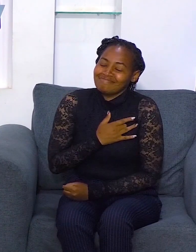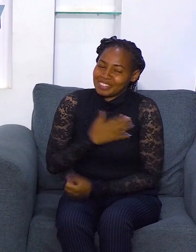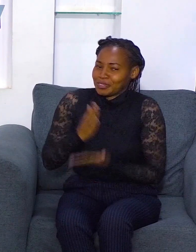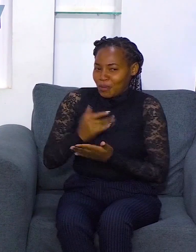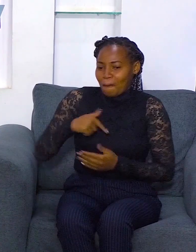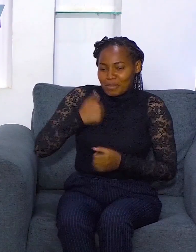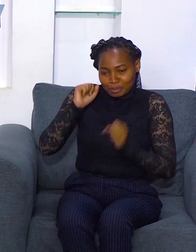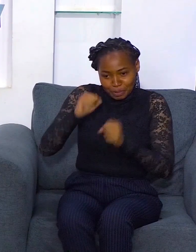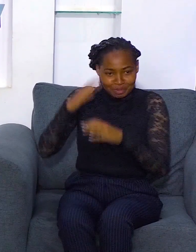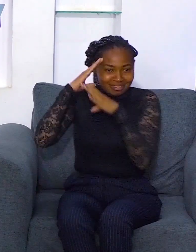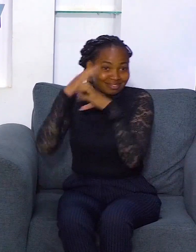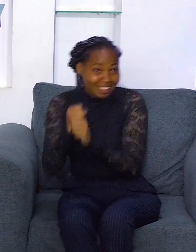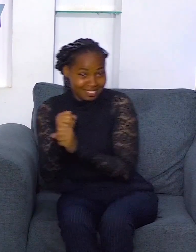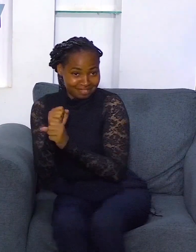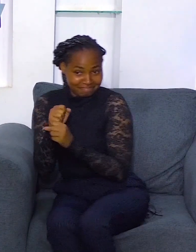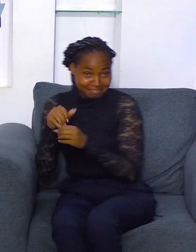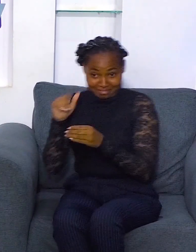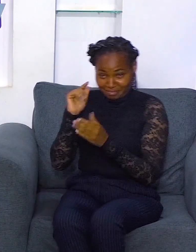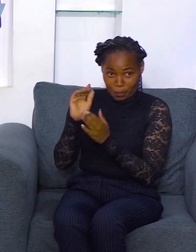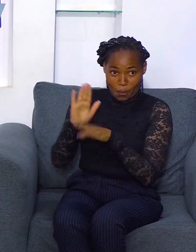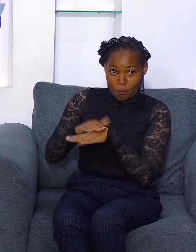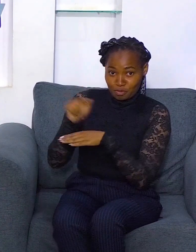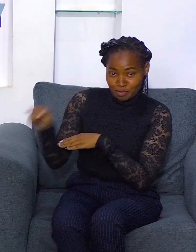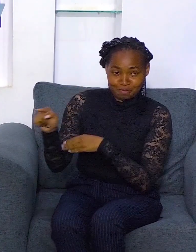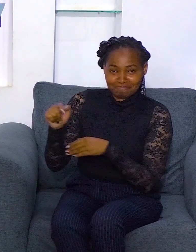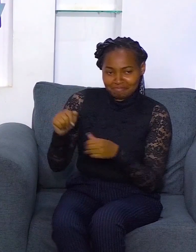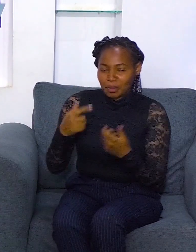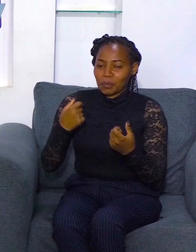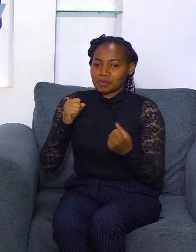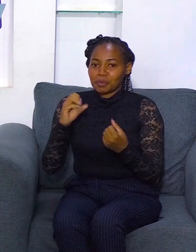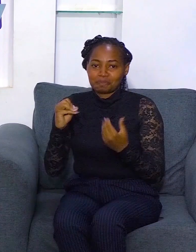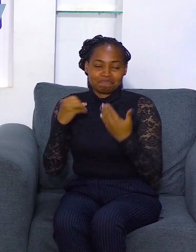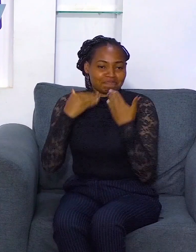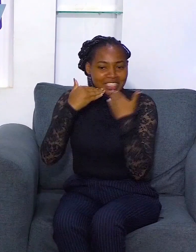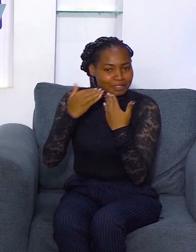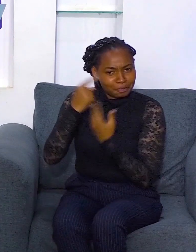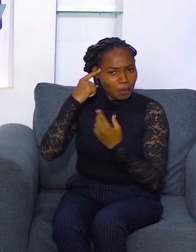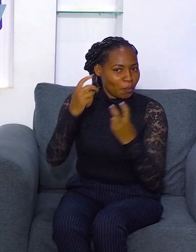Wow, that's very interesting. I'm very touched by that.